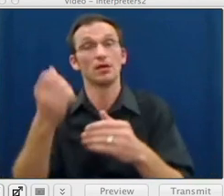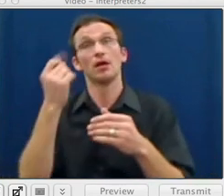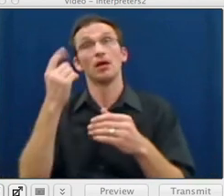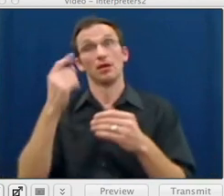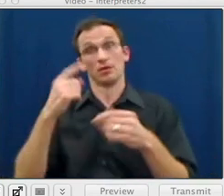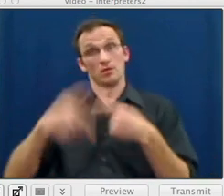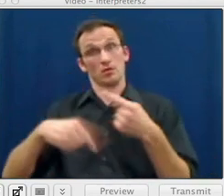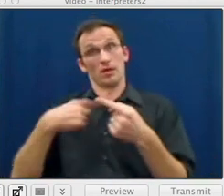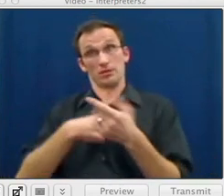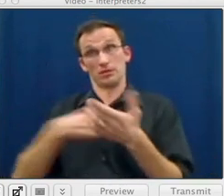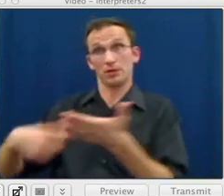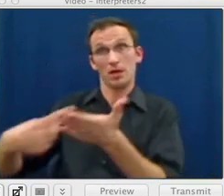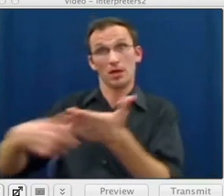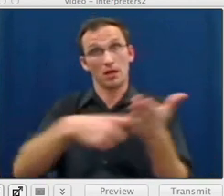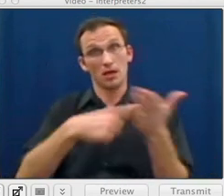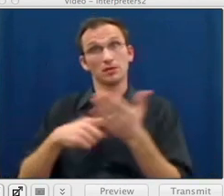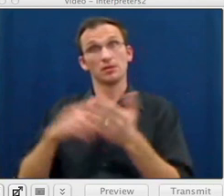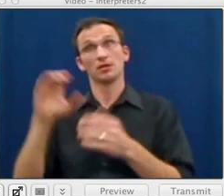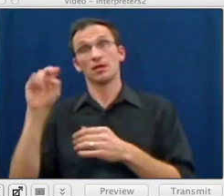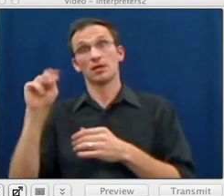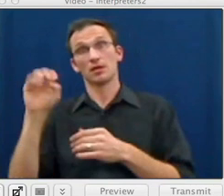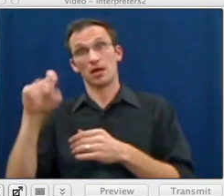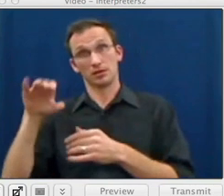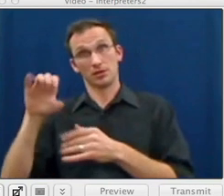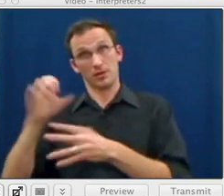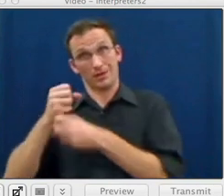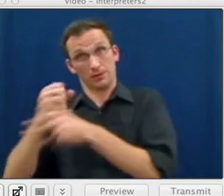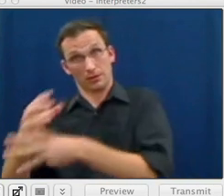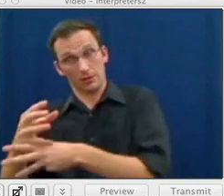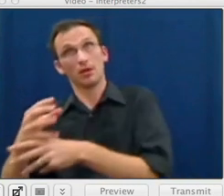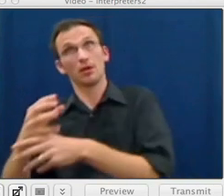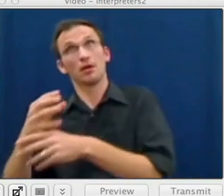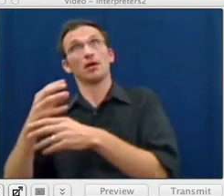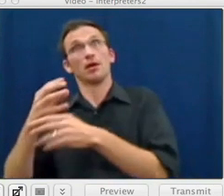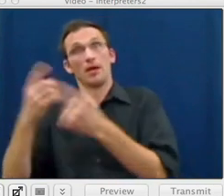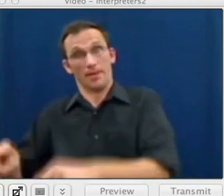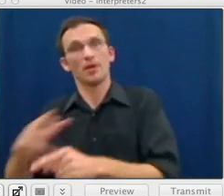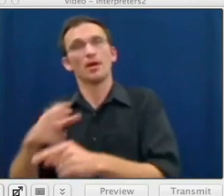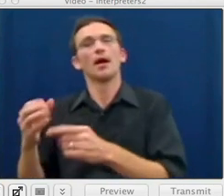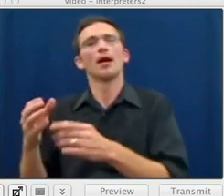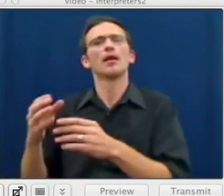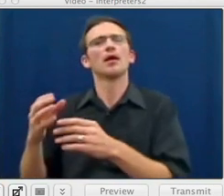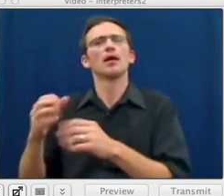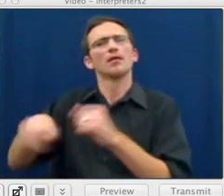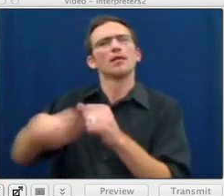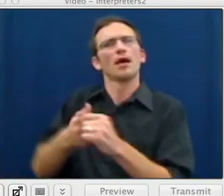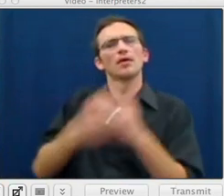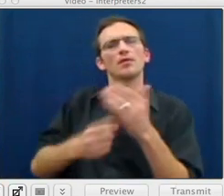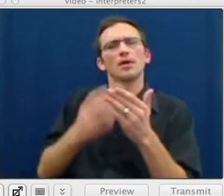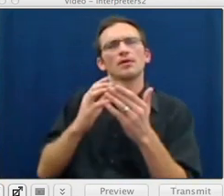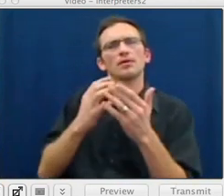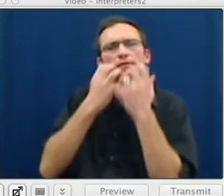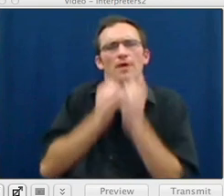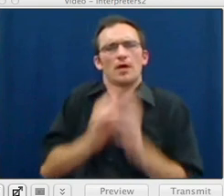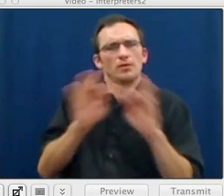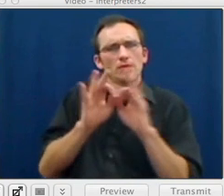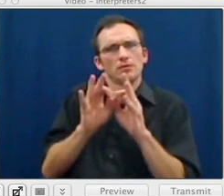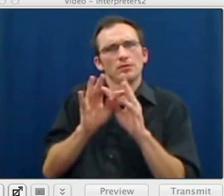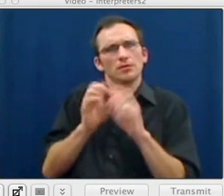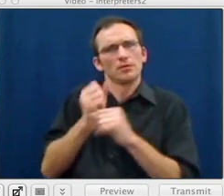their associated values is not an easy conversation to have, because I would suggest, and having been doing recently for